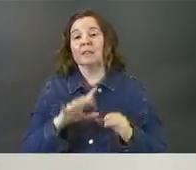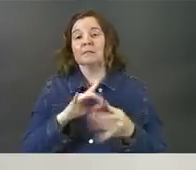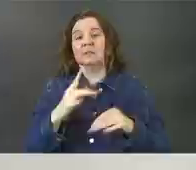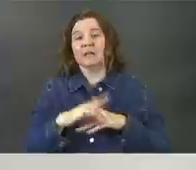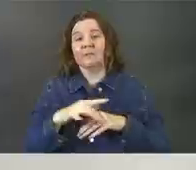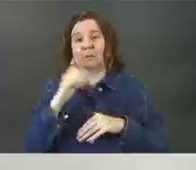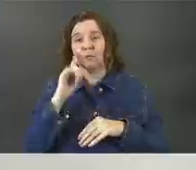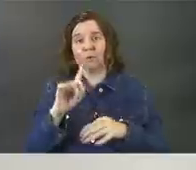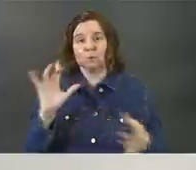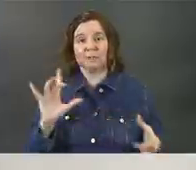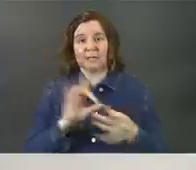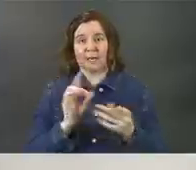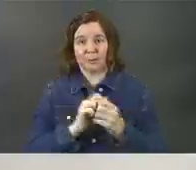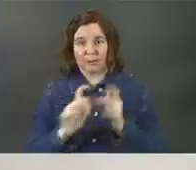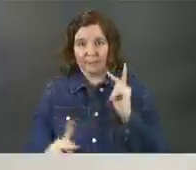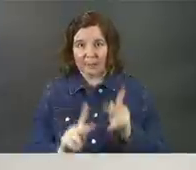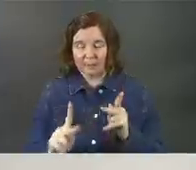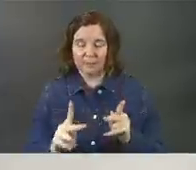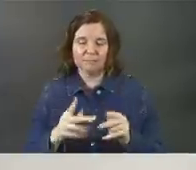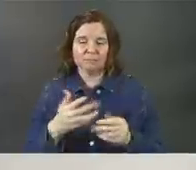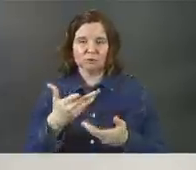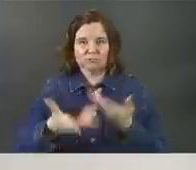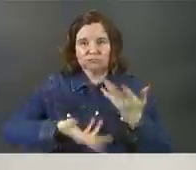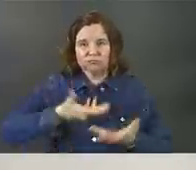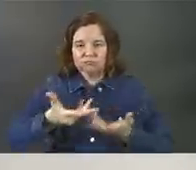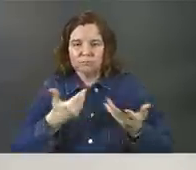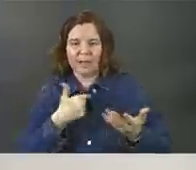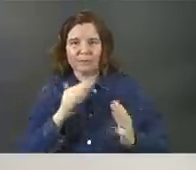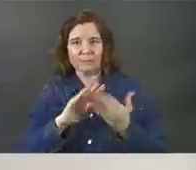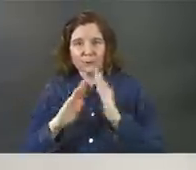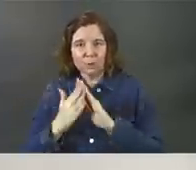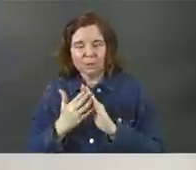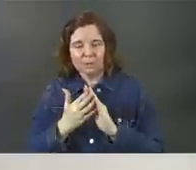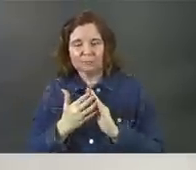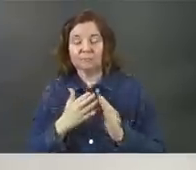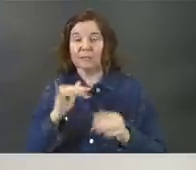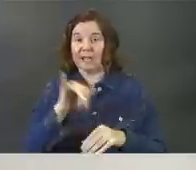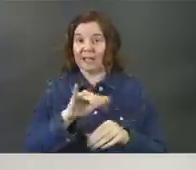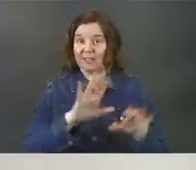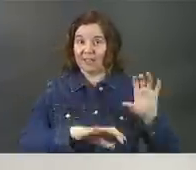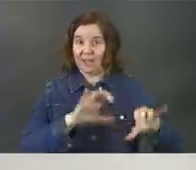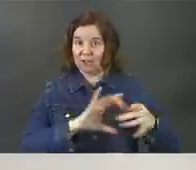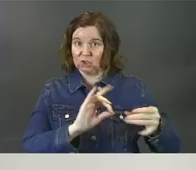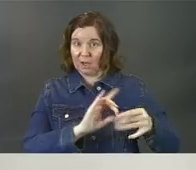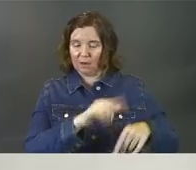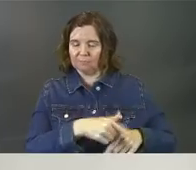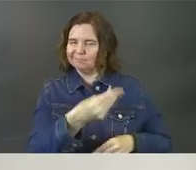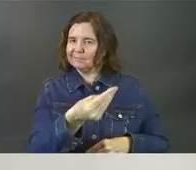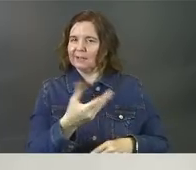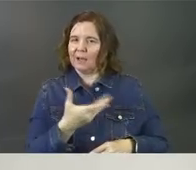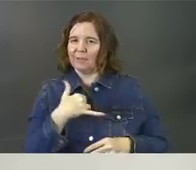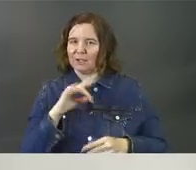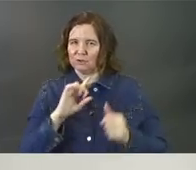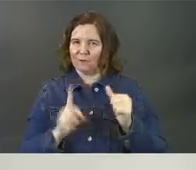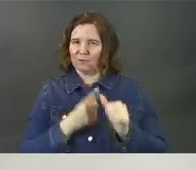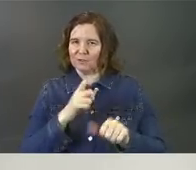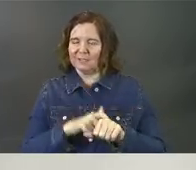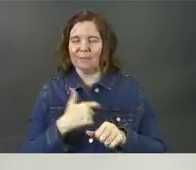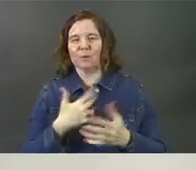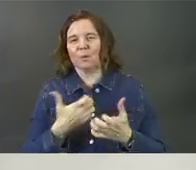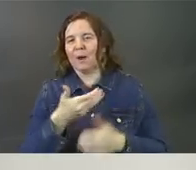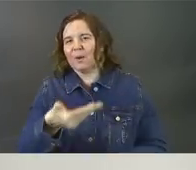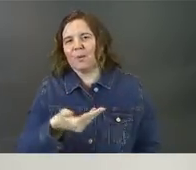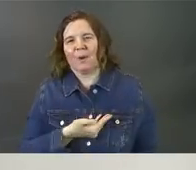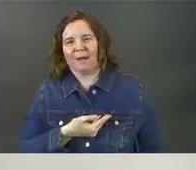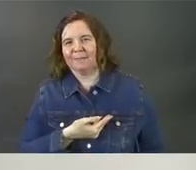available for you to connect with people, just to interact and have some community. In that chat, if you would just let us know that it is your first time, we just